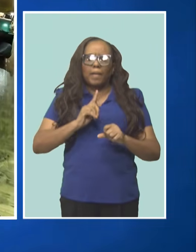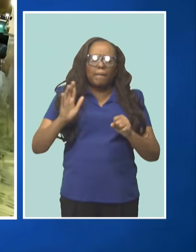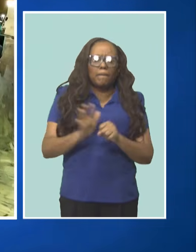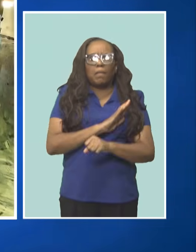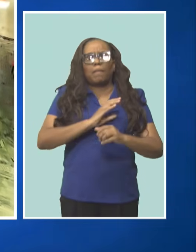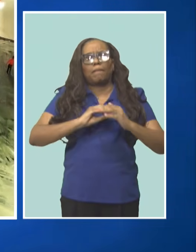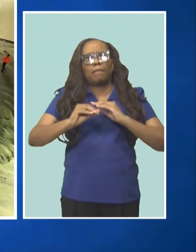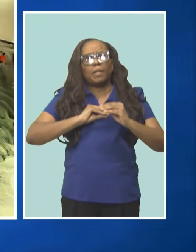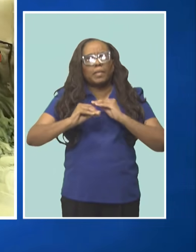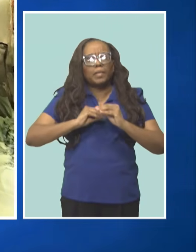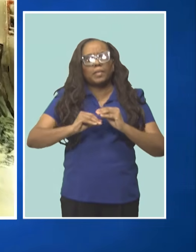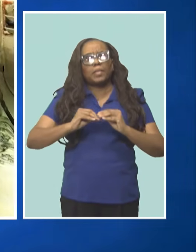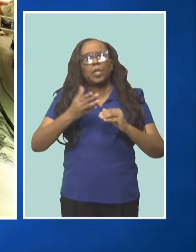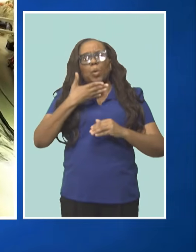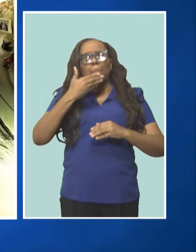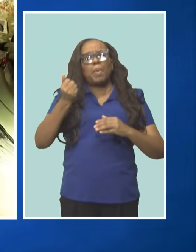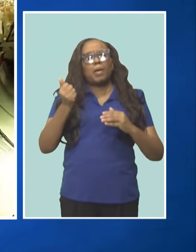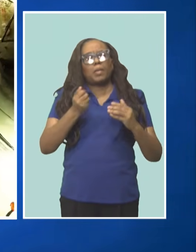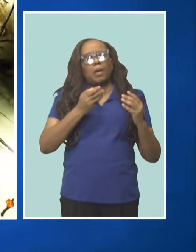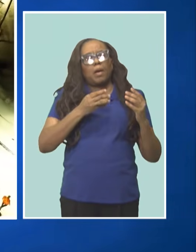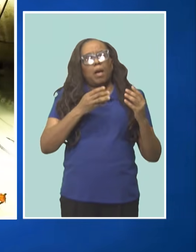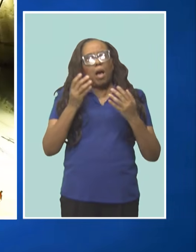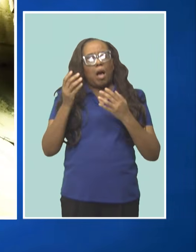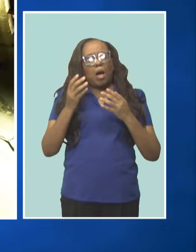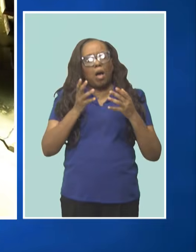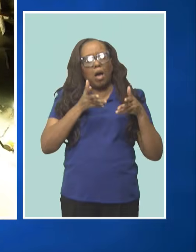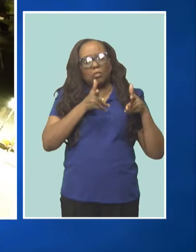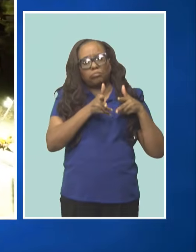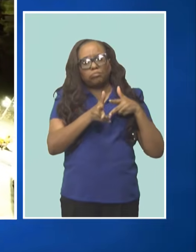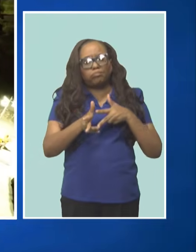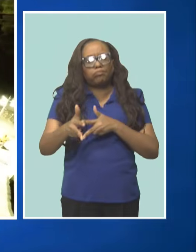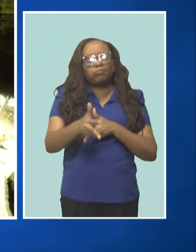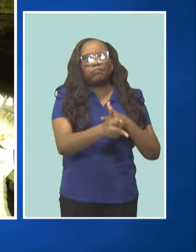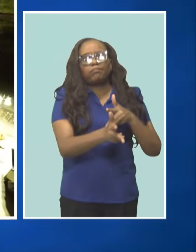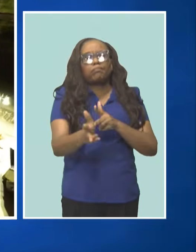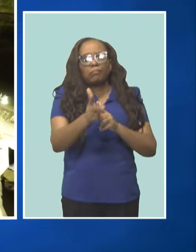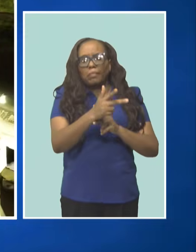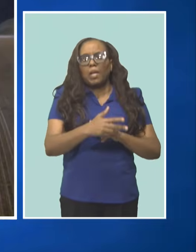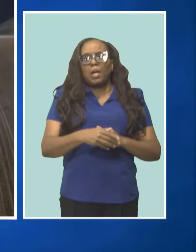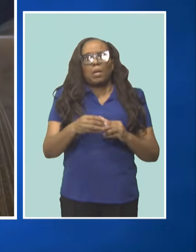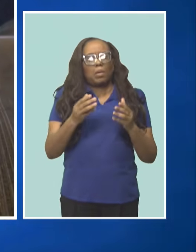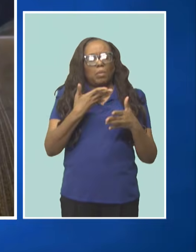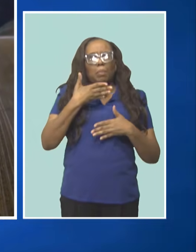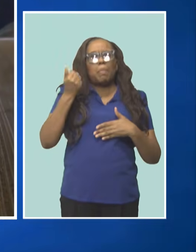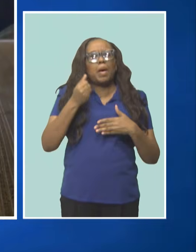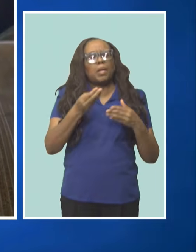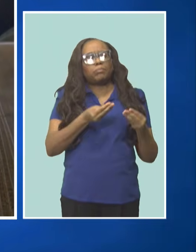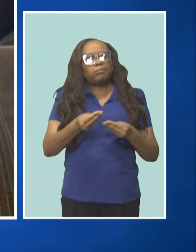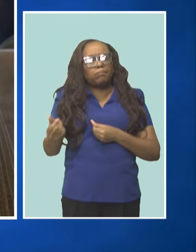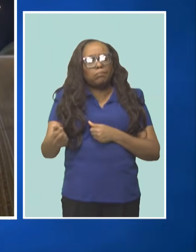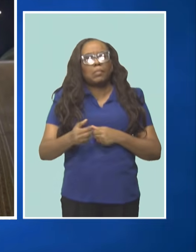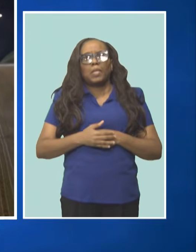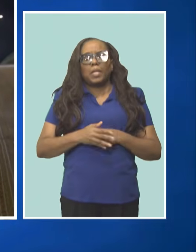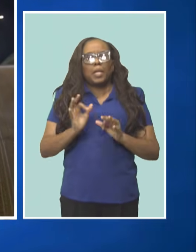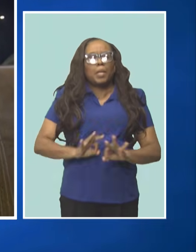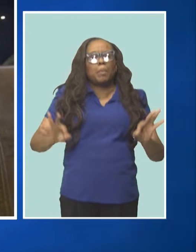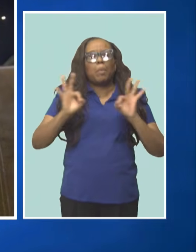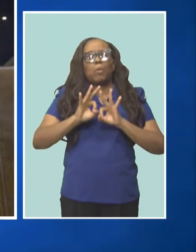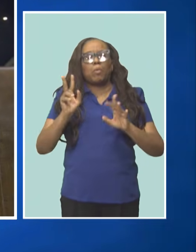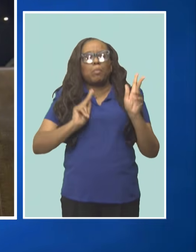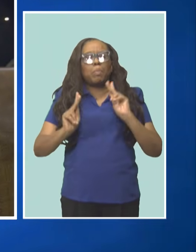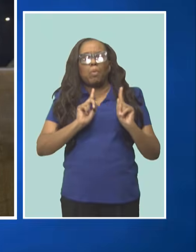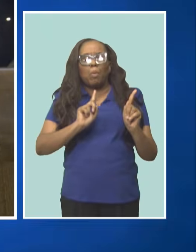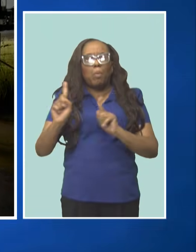for emergency vehicles, for commuters generally, for our school children getting home. And so it is important for us to make sure that these